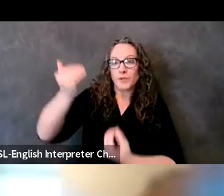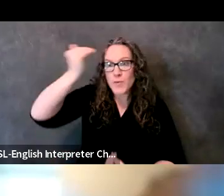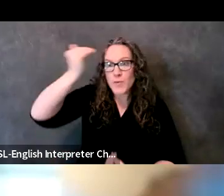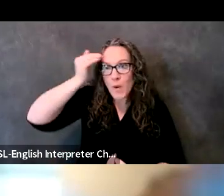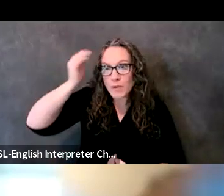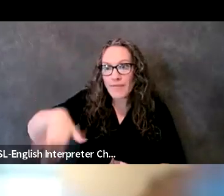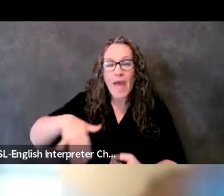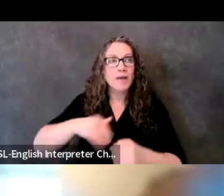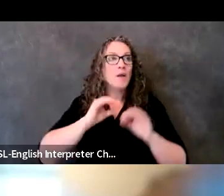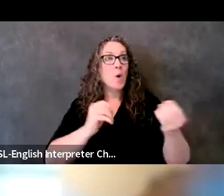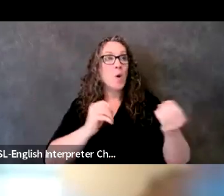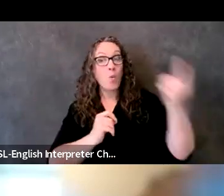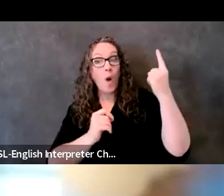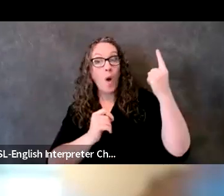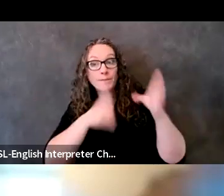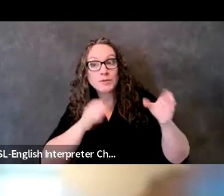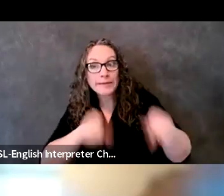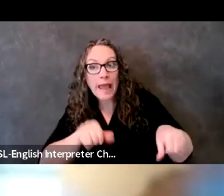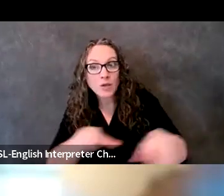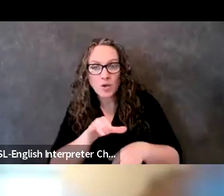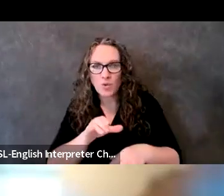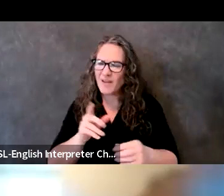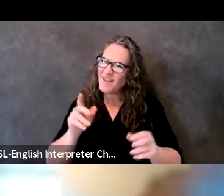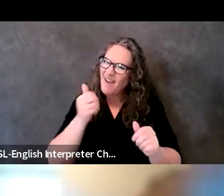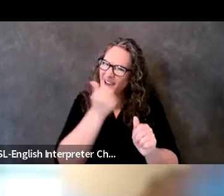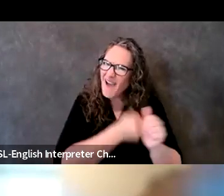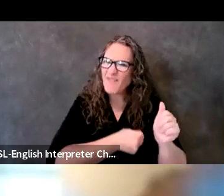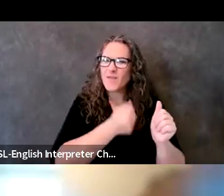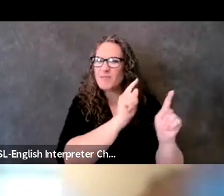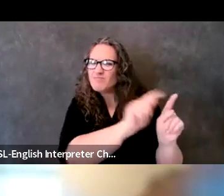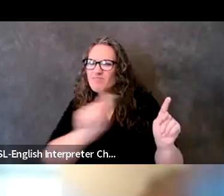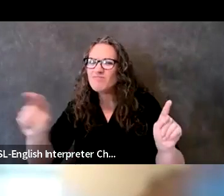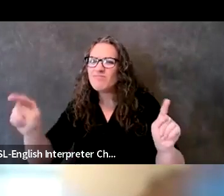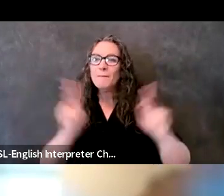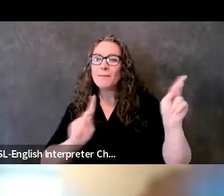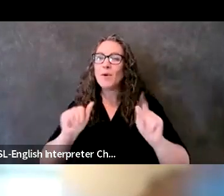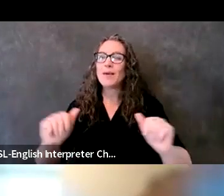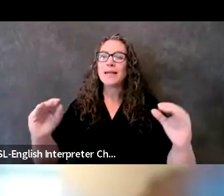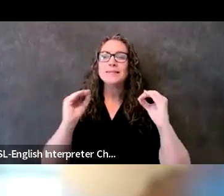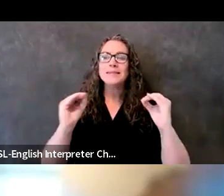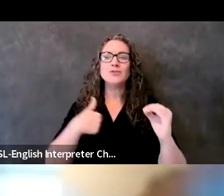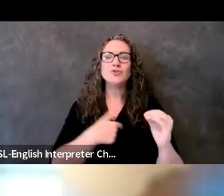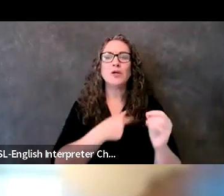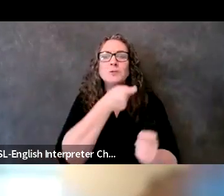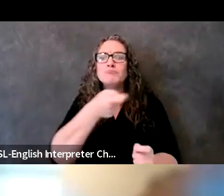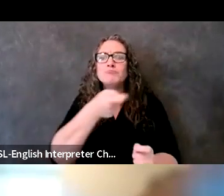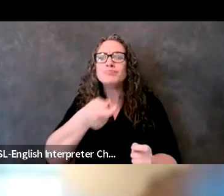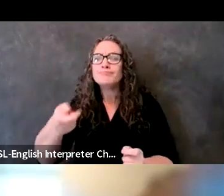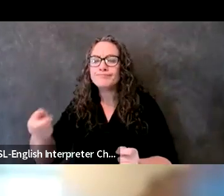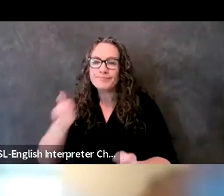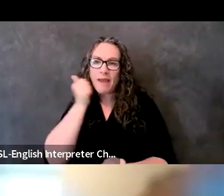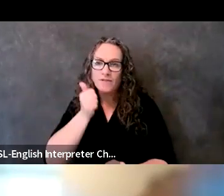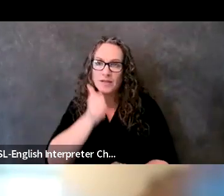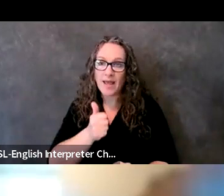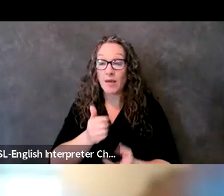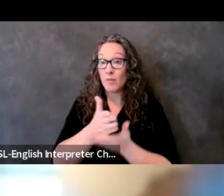do this. There are people who can teach all of us every day. Part of our answer is, part of our organizational